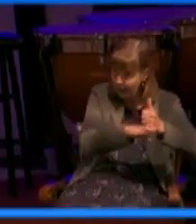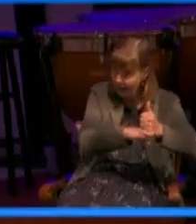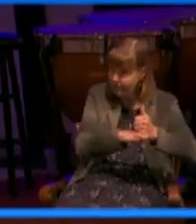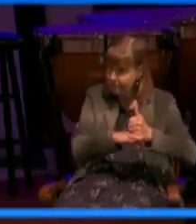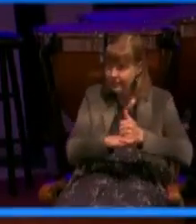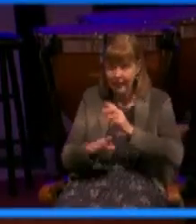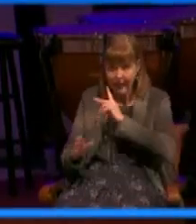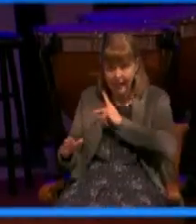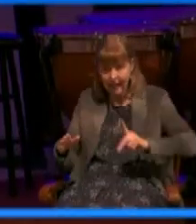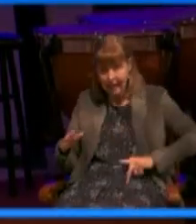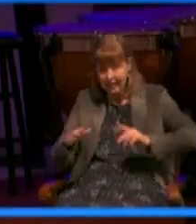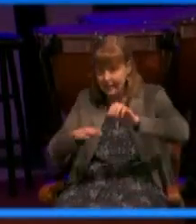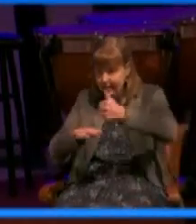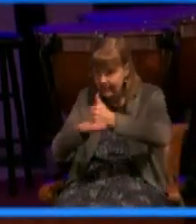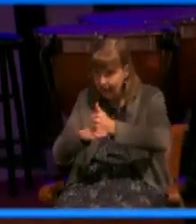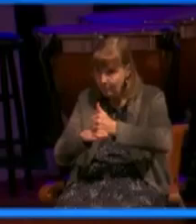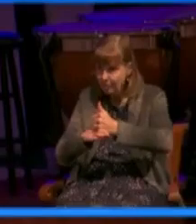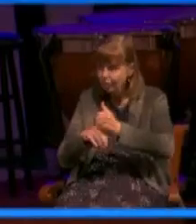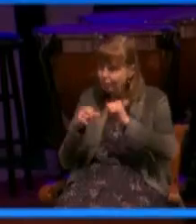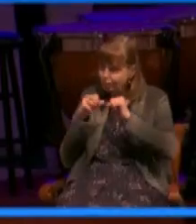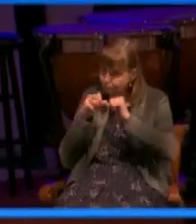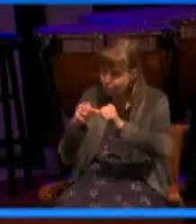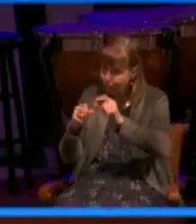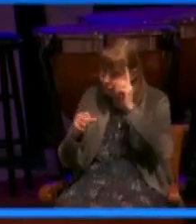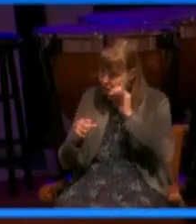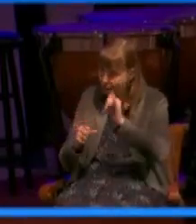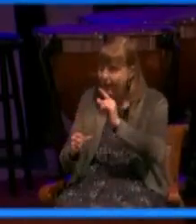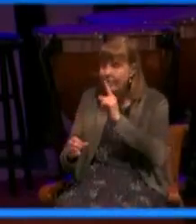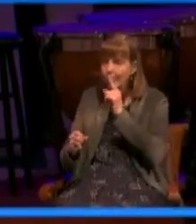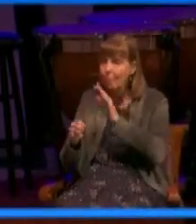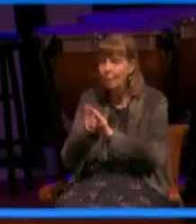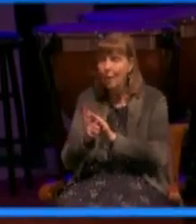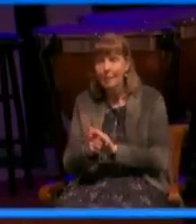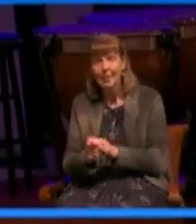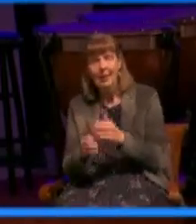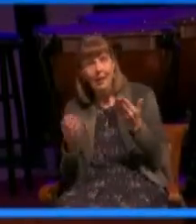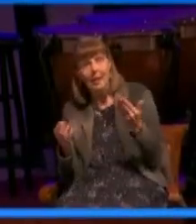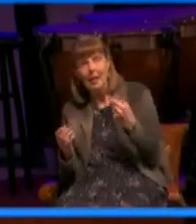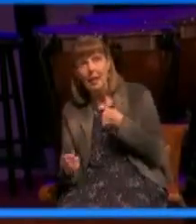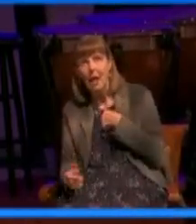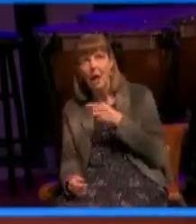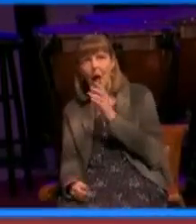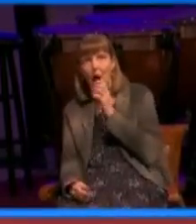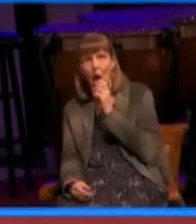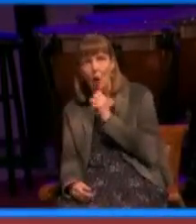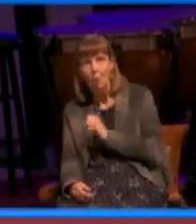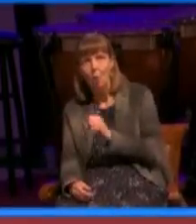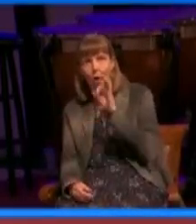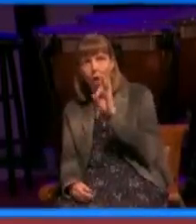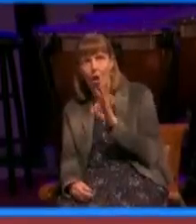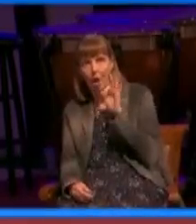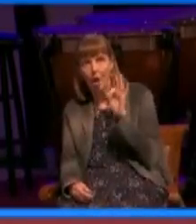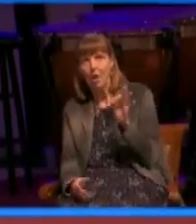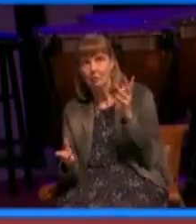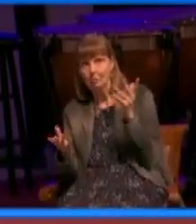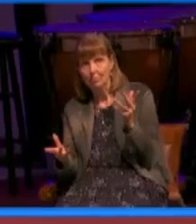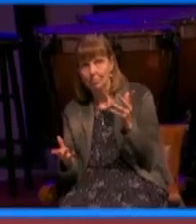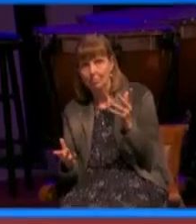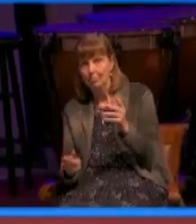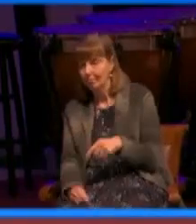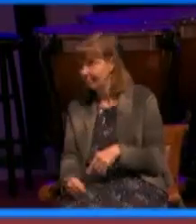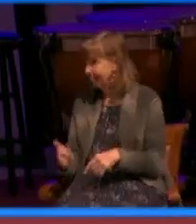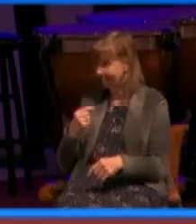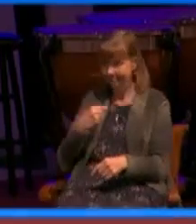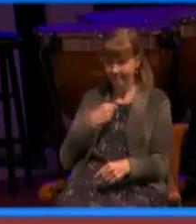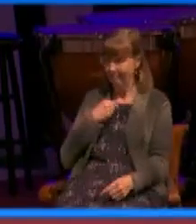Abraham is thinking to himself, I am 99 years old. I am 99 years old. I'm 41 years old. My